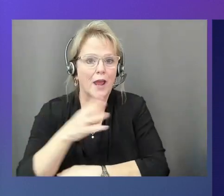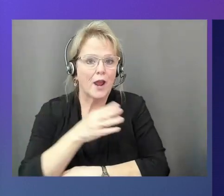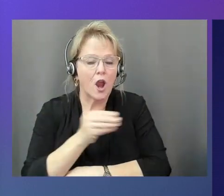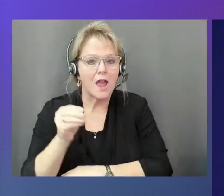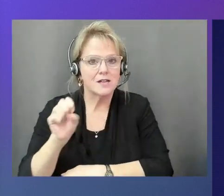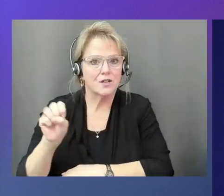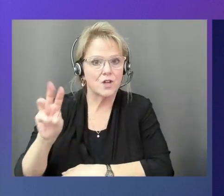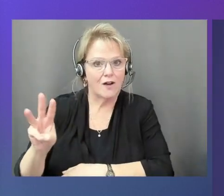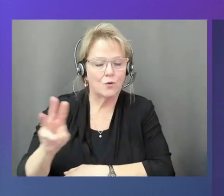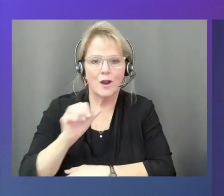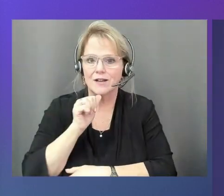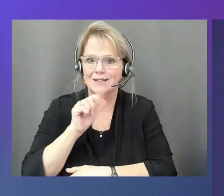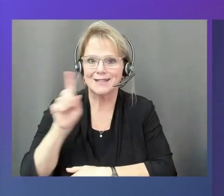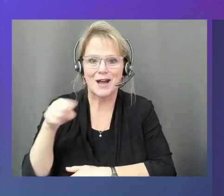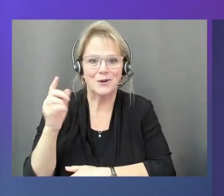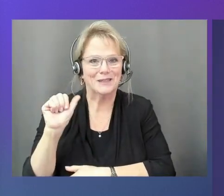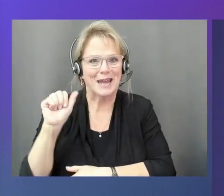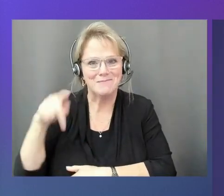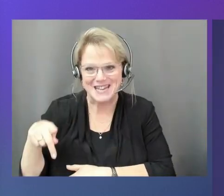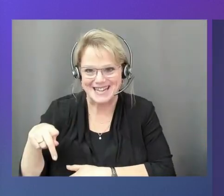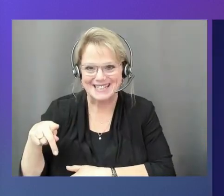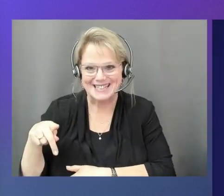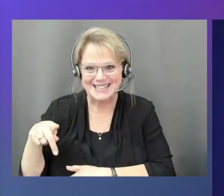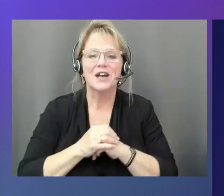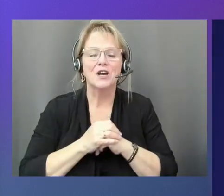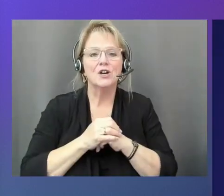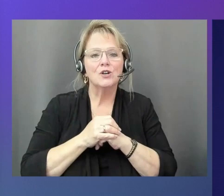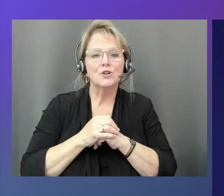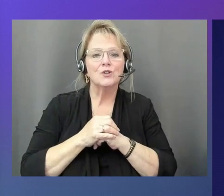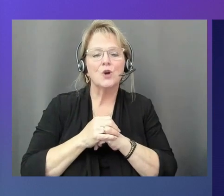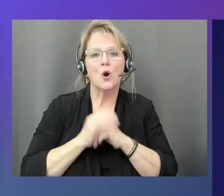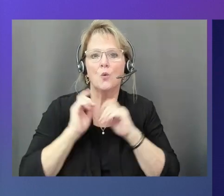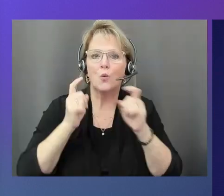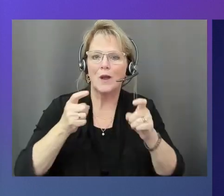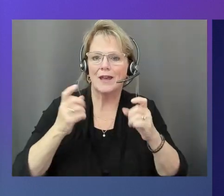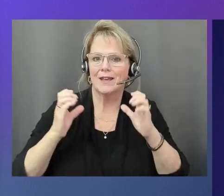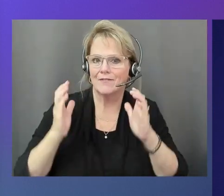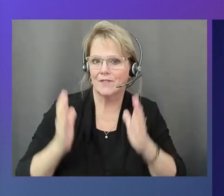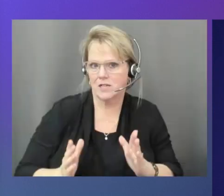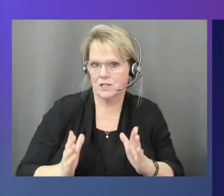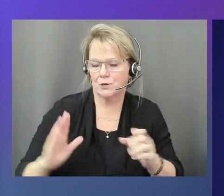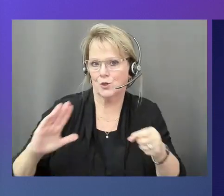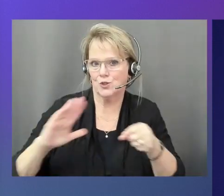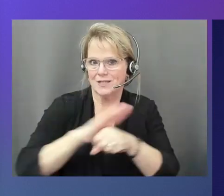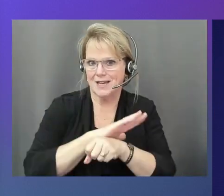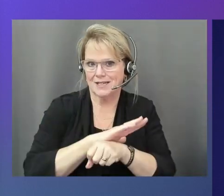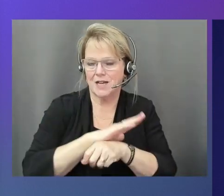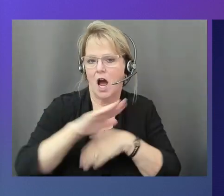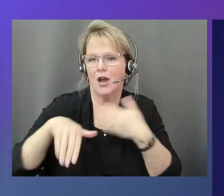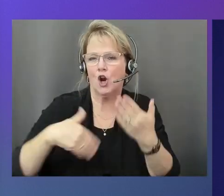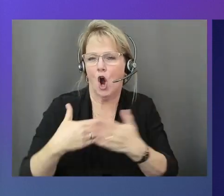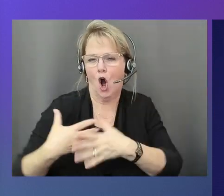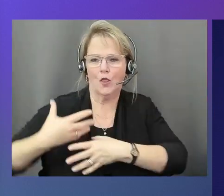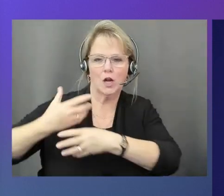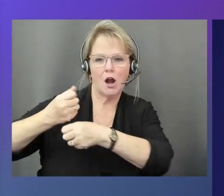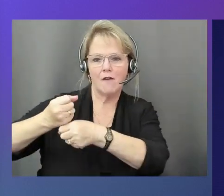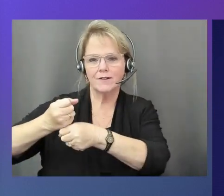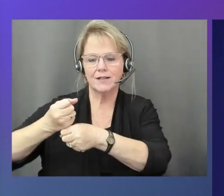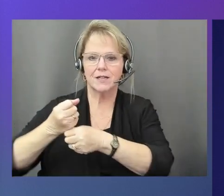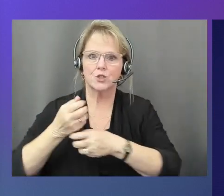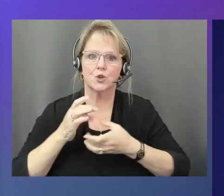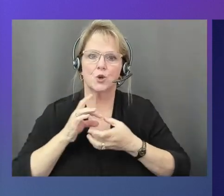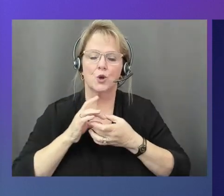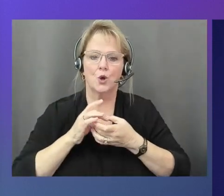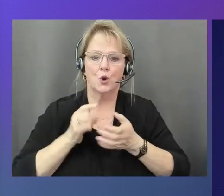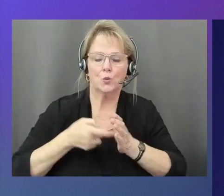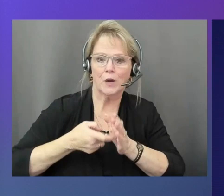the APs. Yeah. So we give customers the entire, all the components that's required to put together their